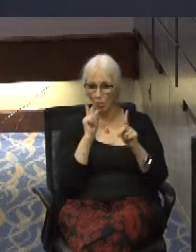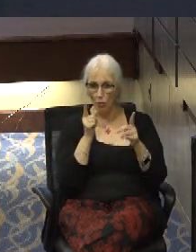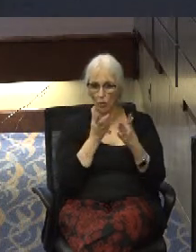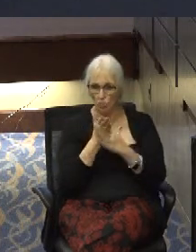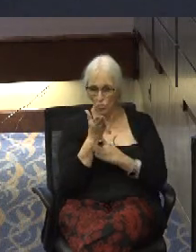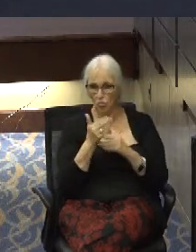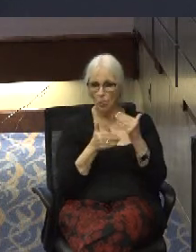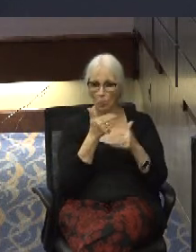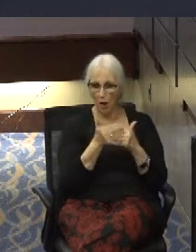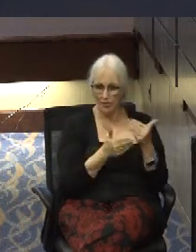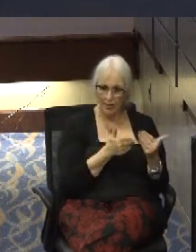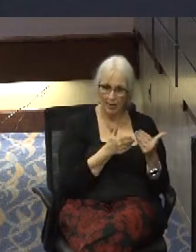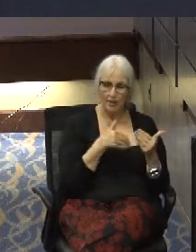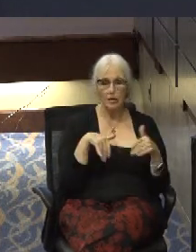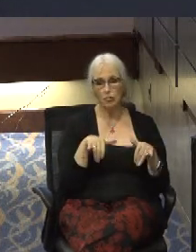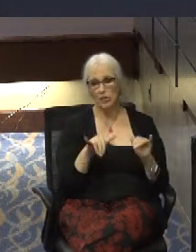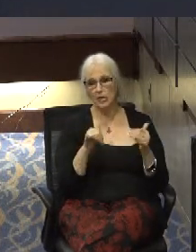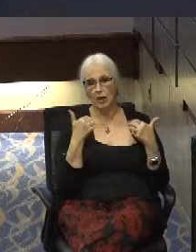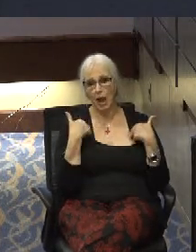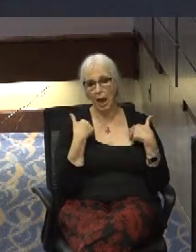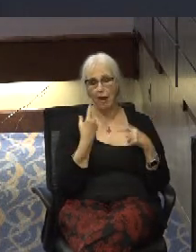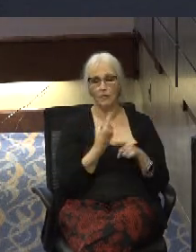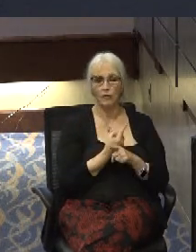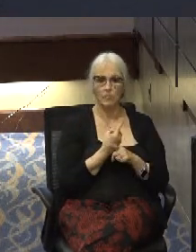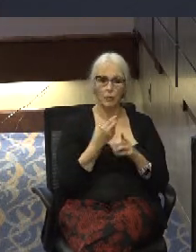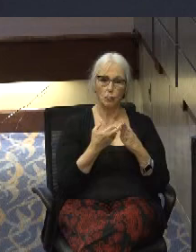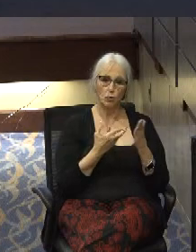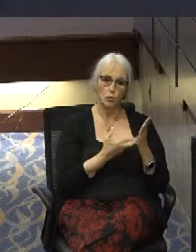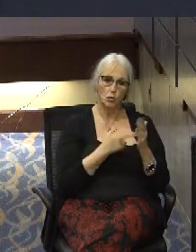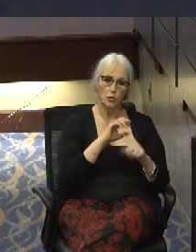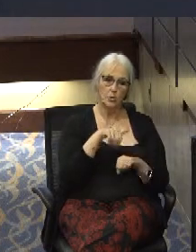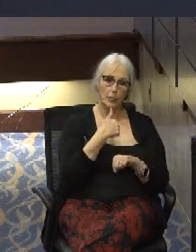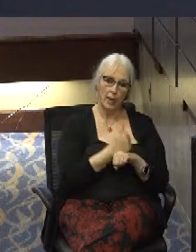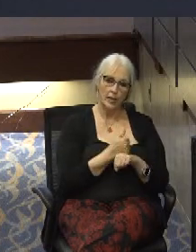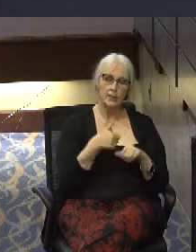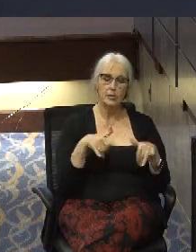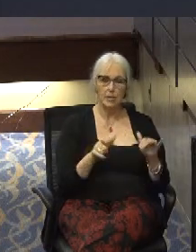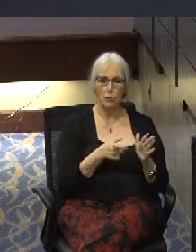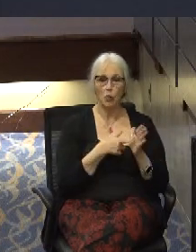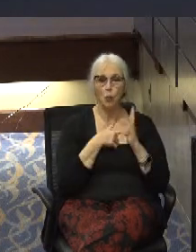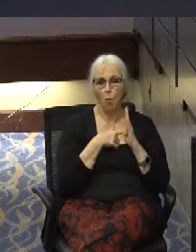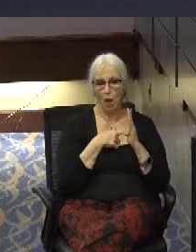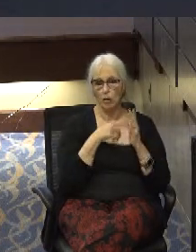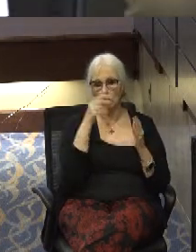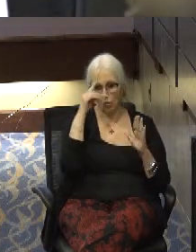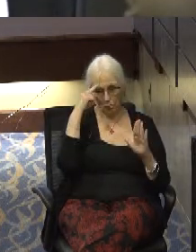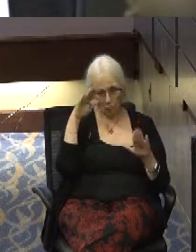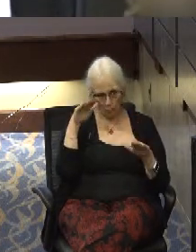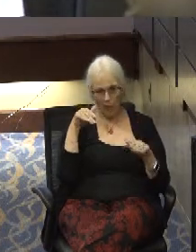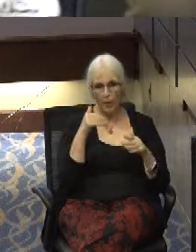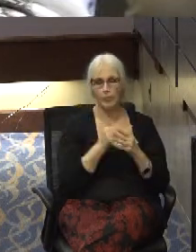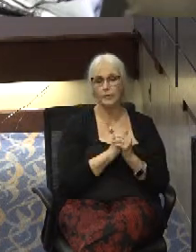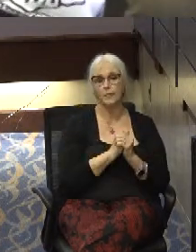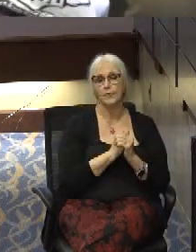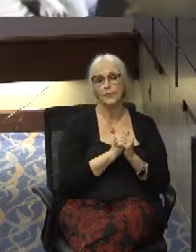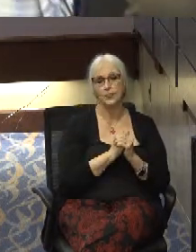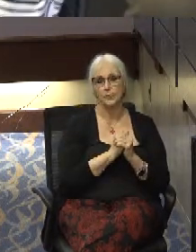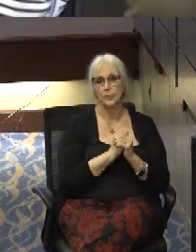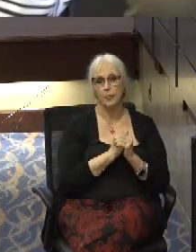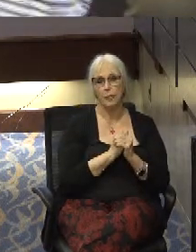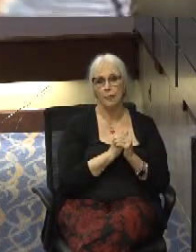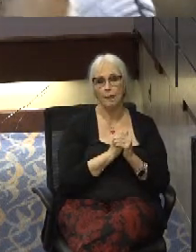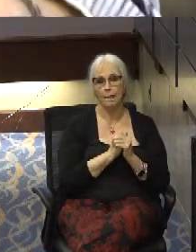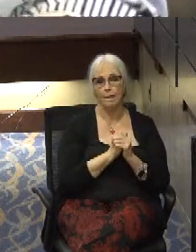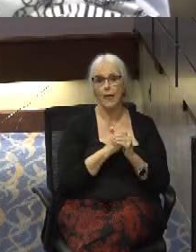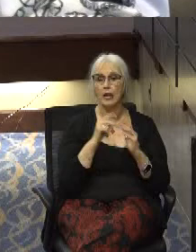process. And so we still have those regulations in place, and they're still required to abide by them. Okay, thank you. You're welcome. Demetrius, I'm going